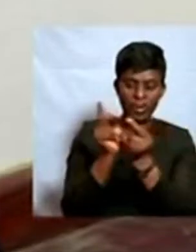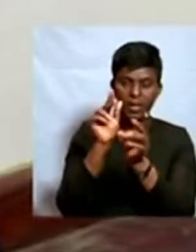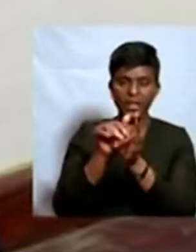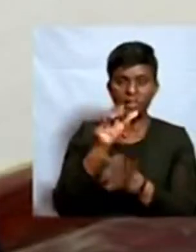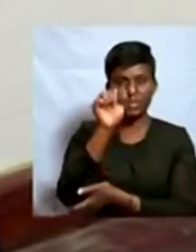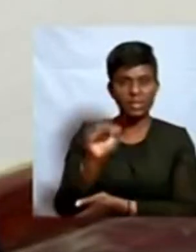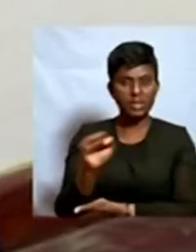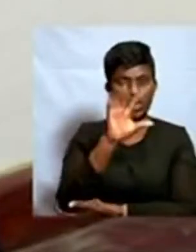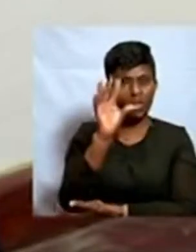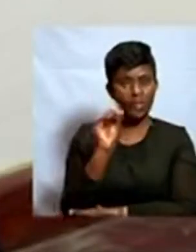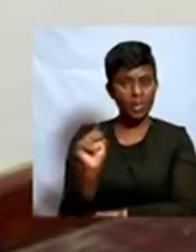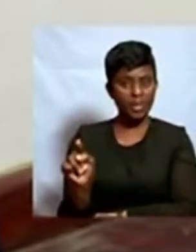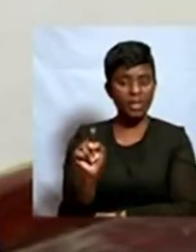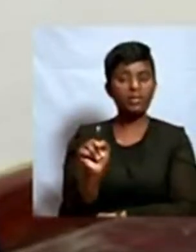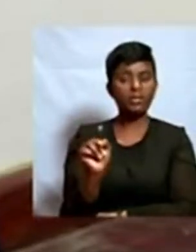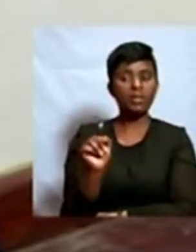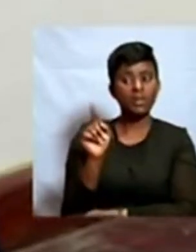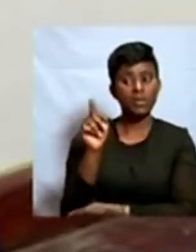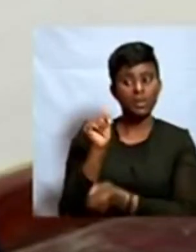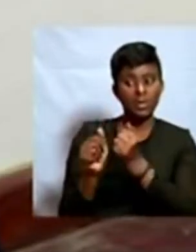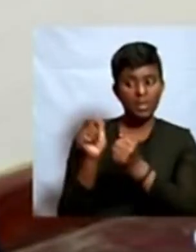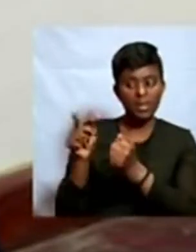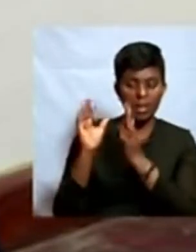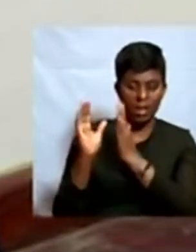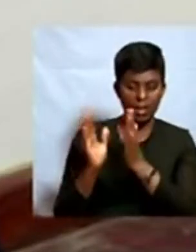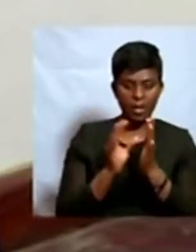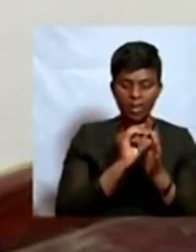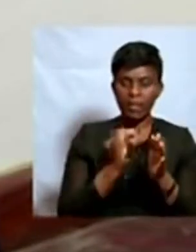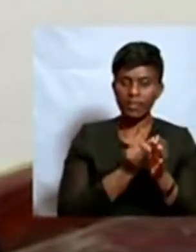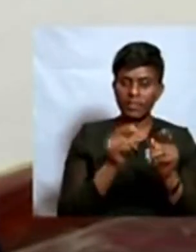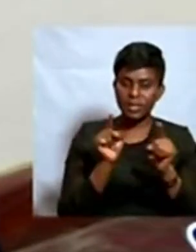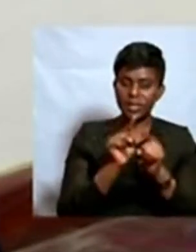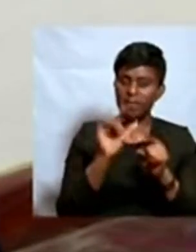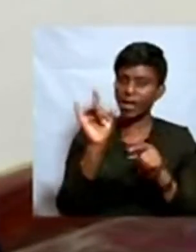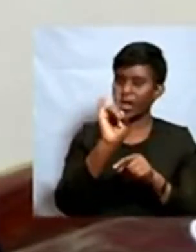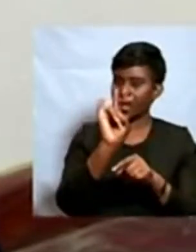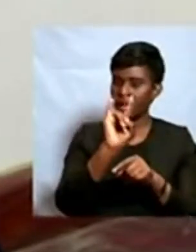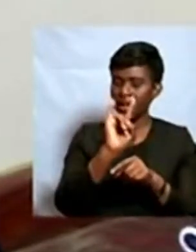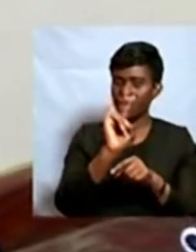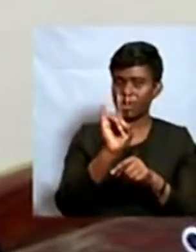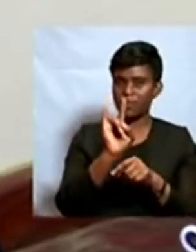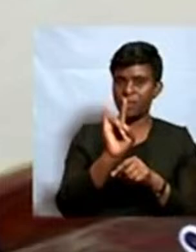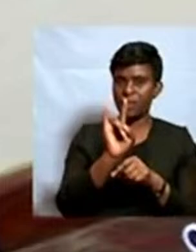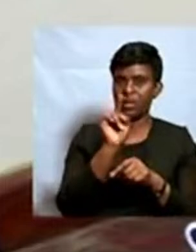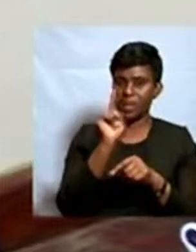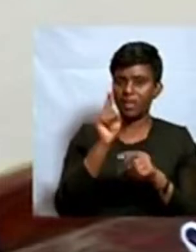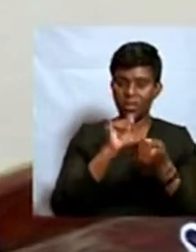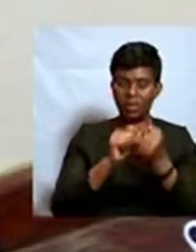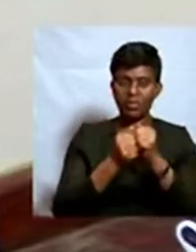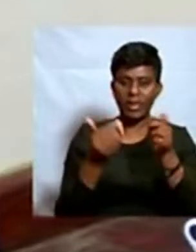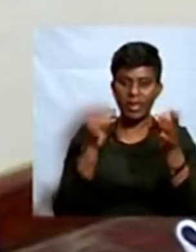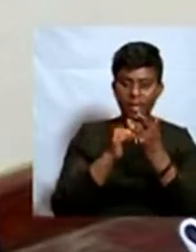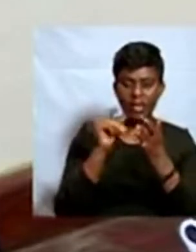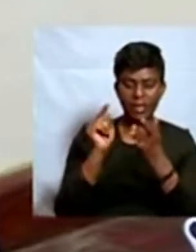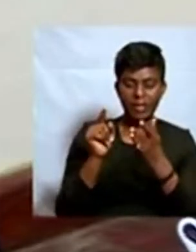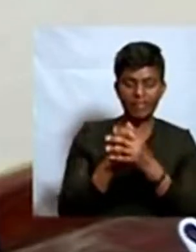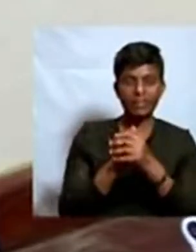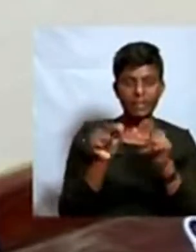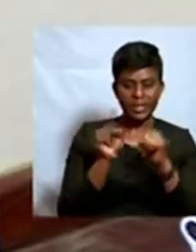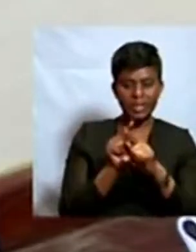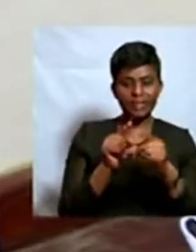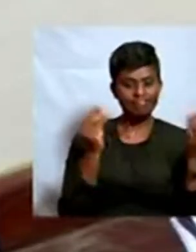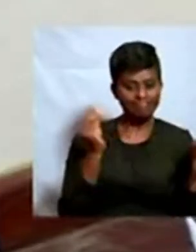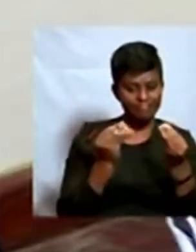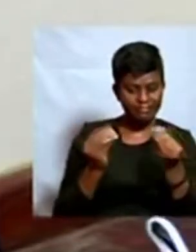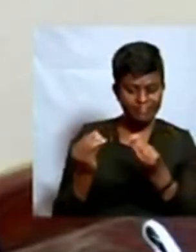Africa. That's our plans. And Harare also is there. The problem again, this